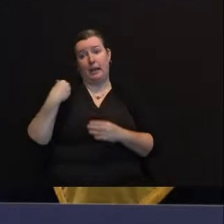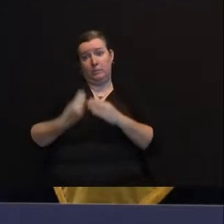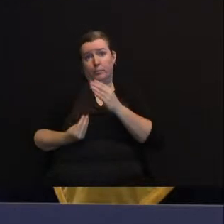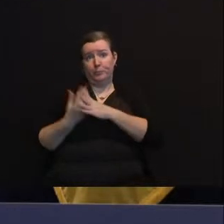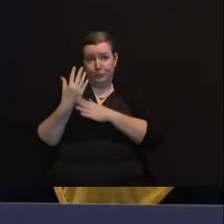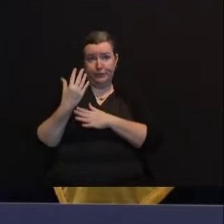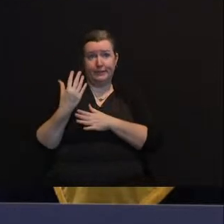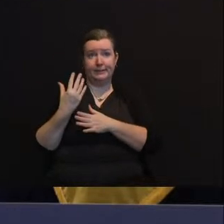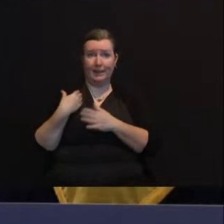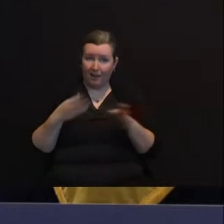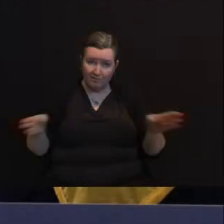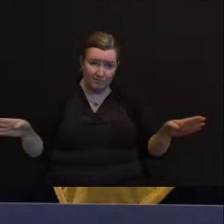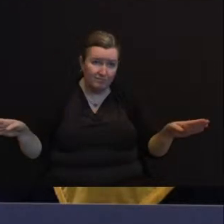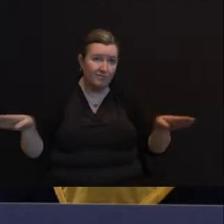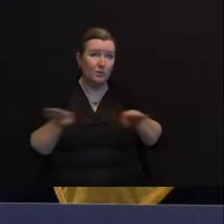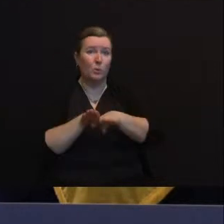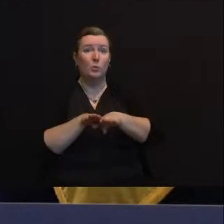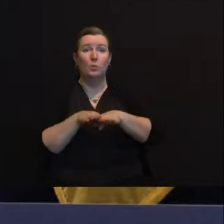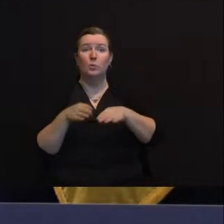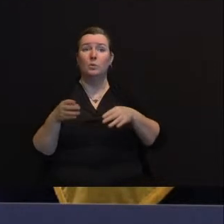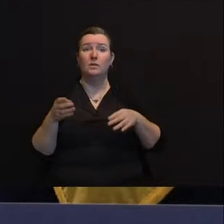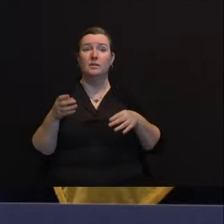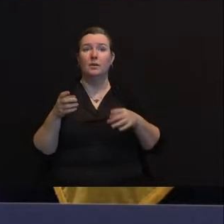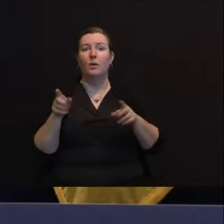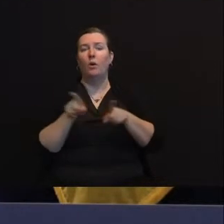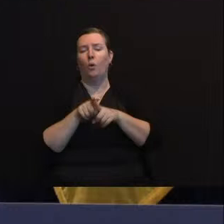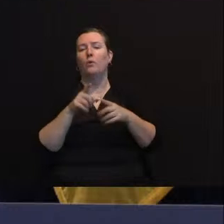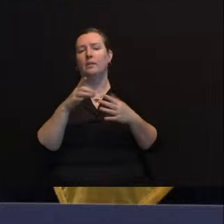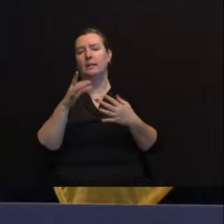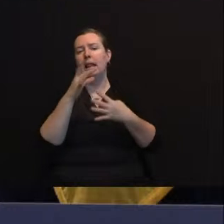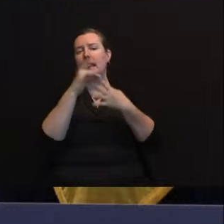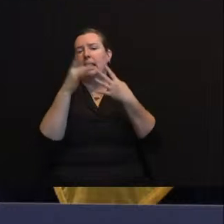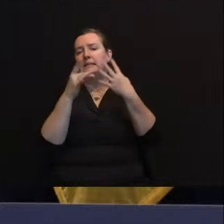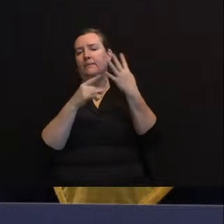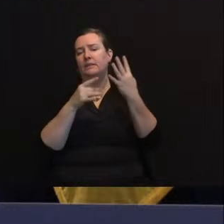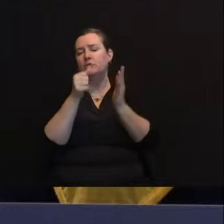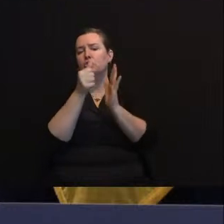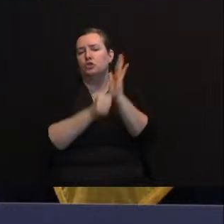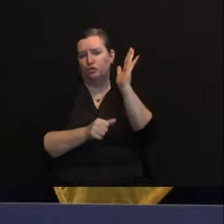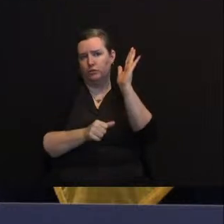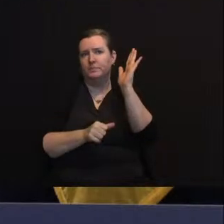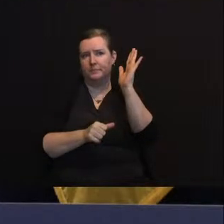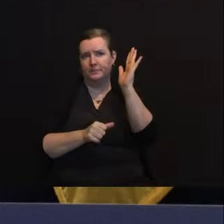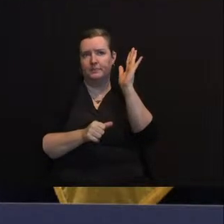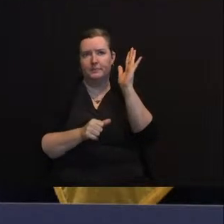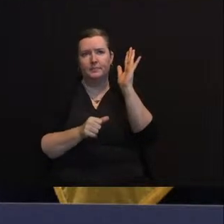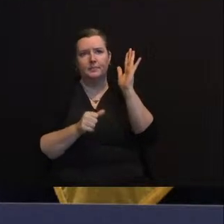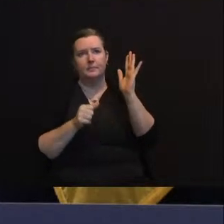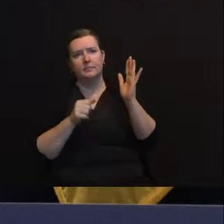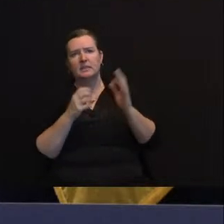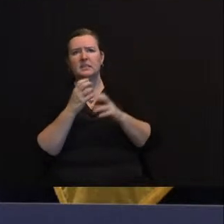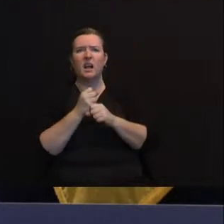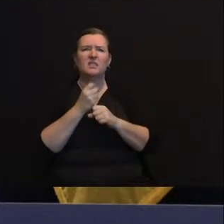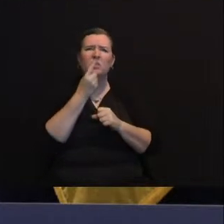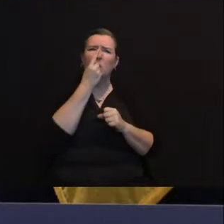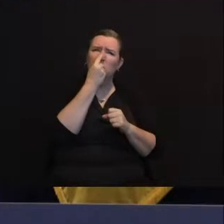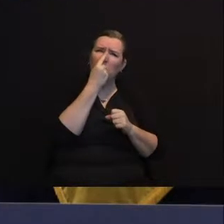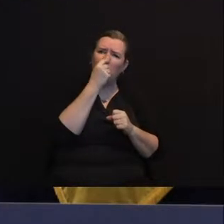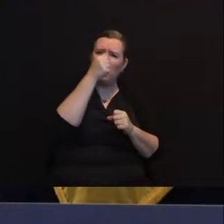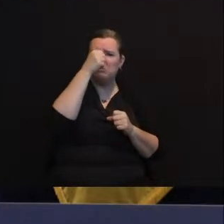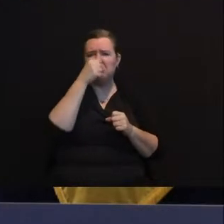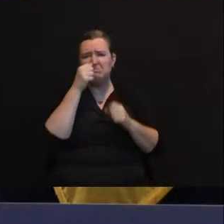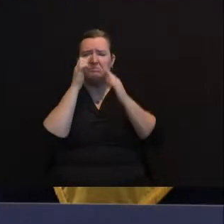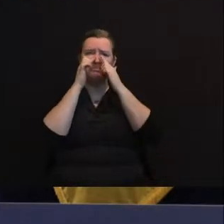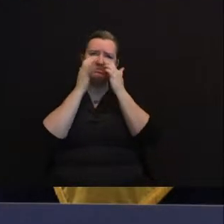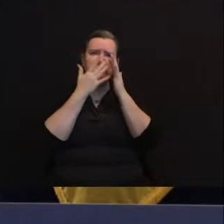on your list, but all options remain on the table. And by the way, you hear elective surgery and you think someone's going to get a nose job or something. I